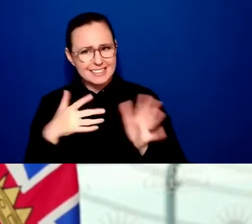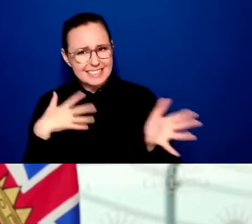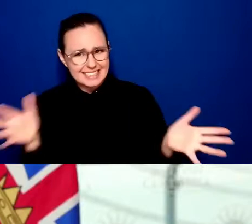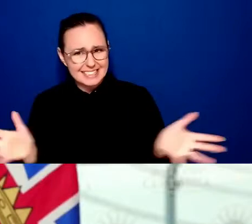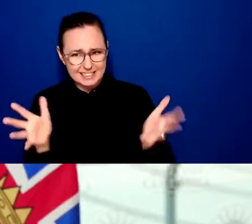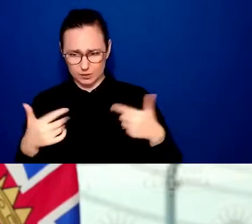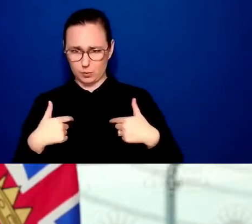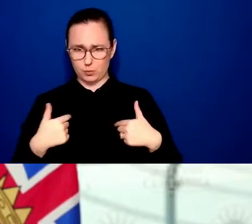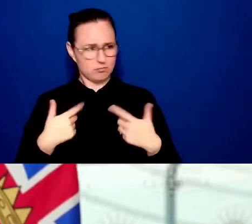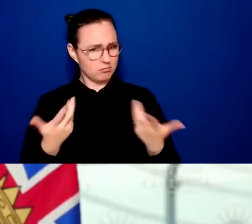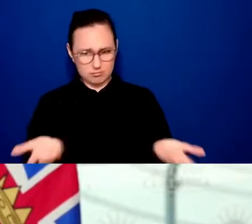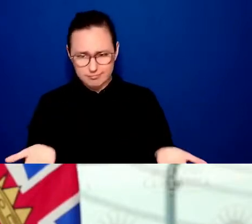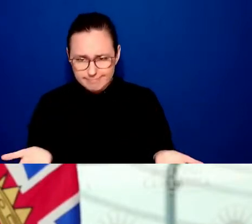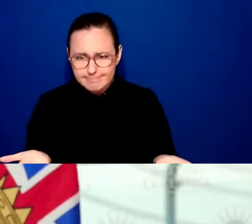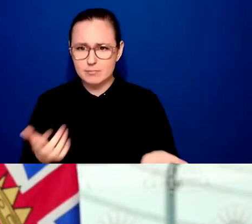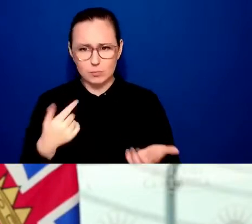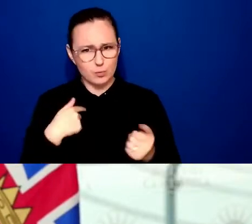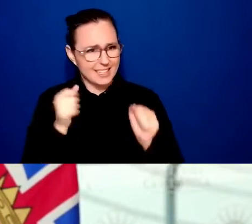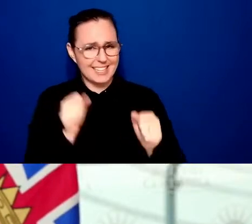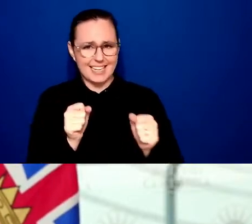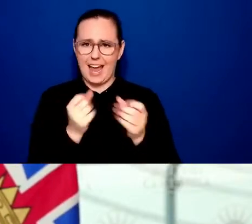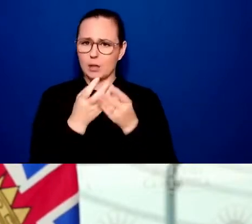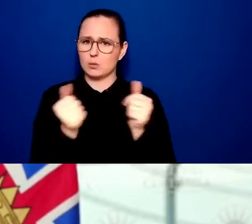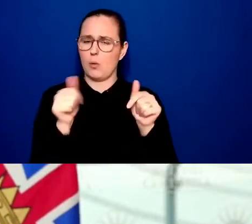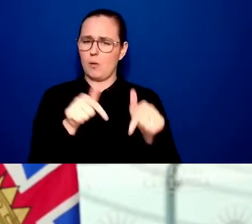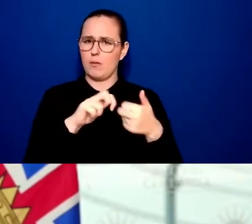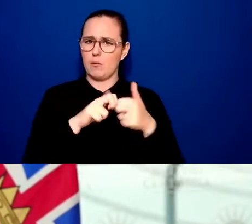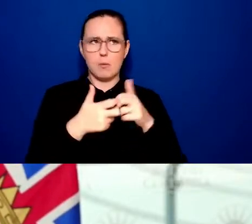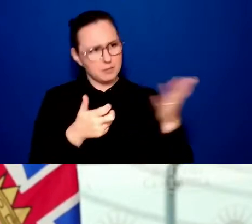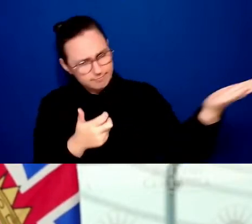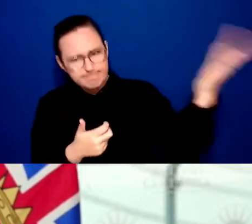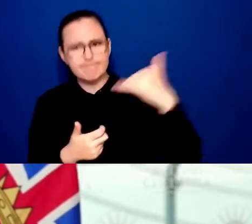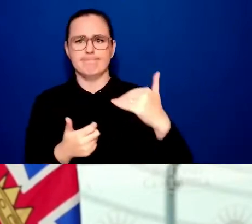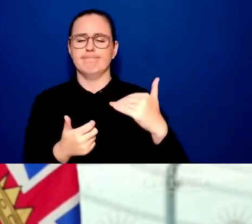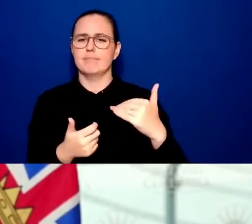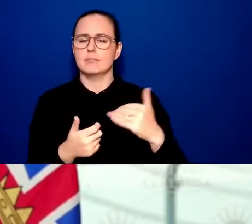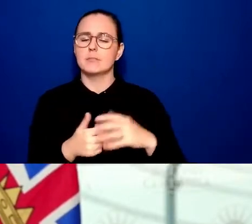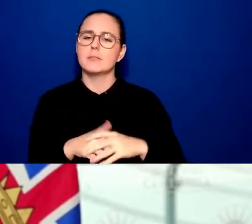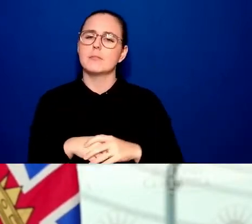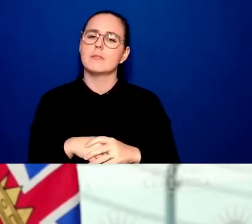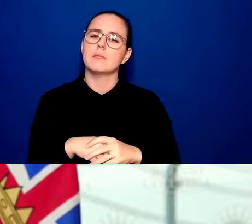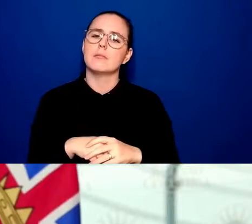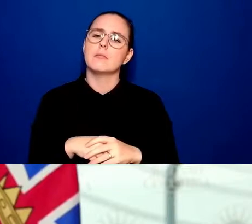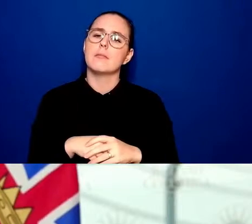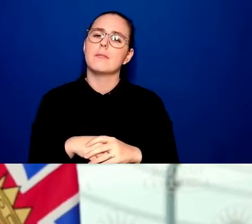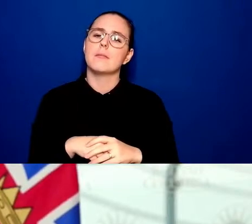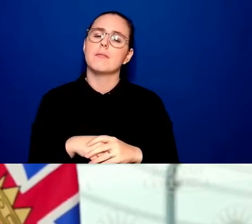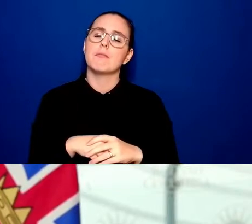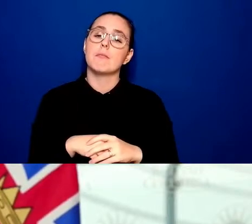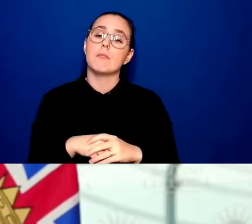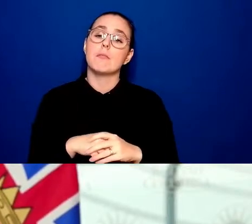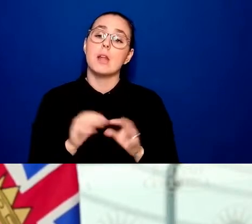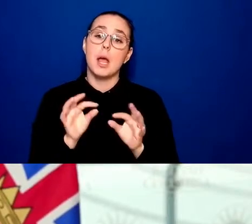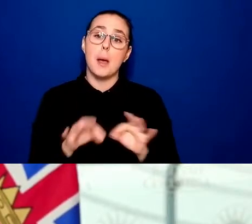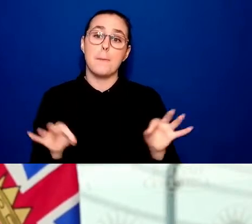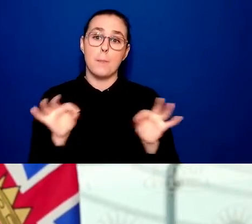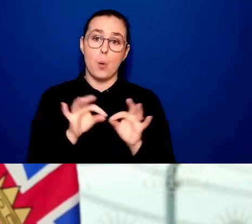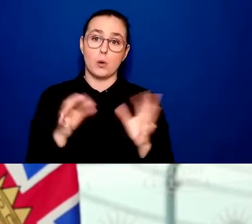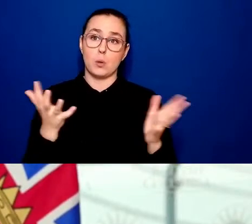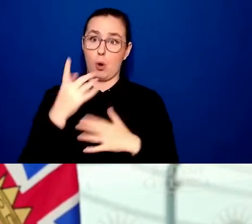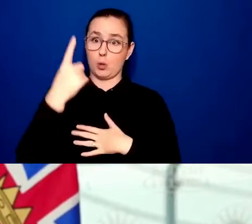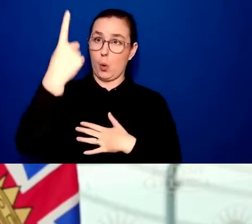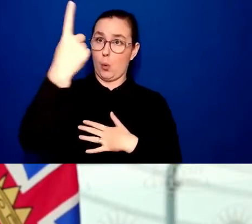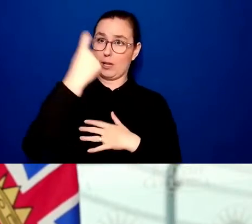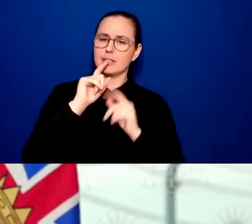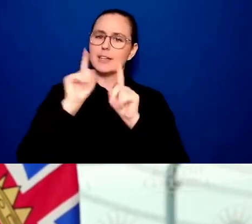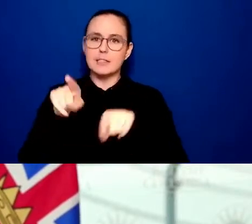do to address. One of the important things is answering people's questions, making it available, making it convenient for people,